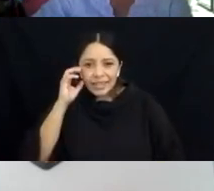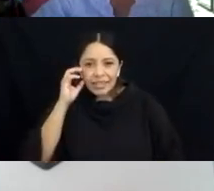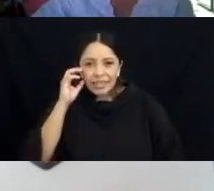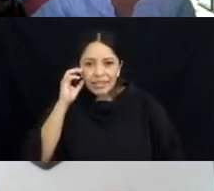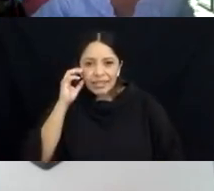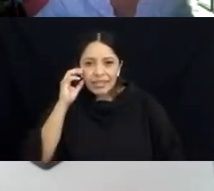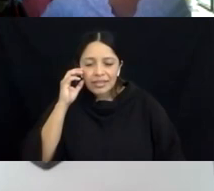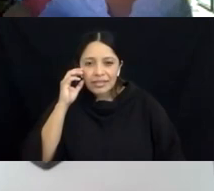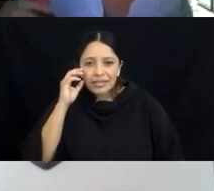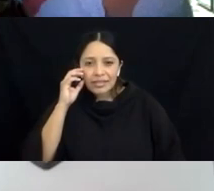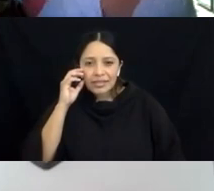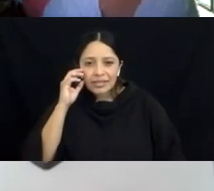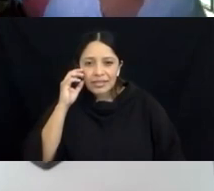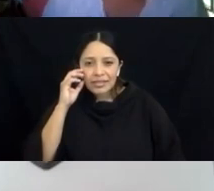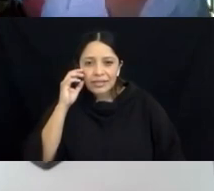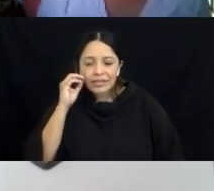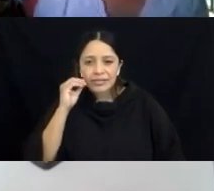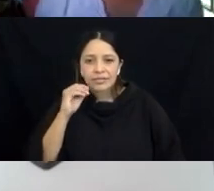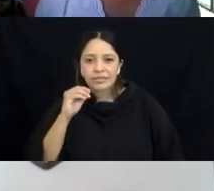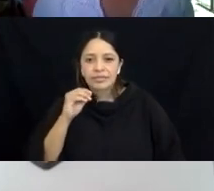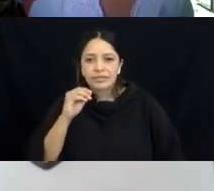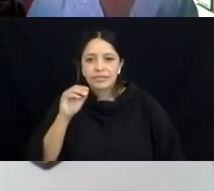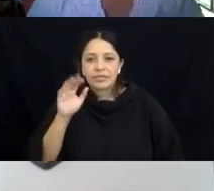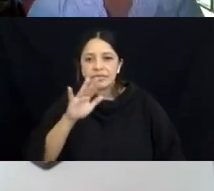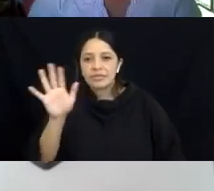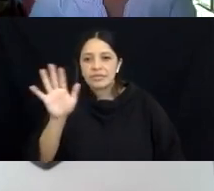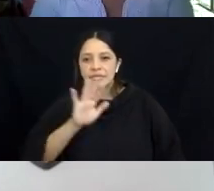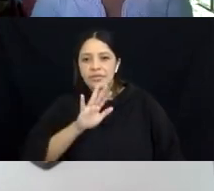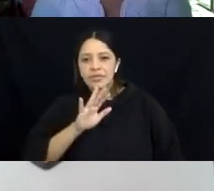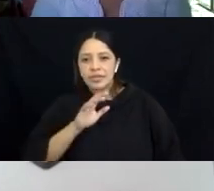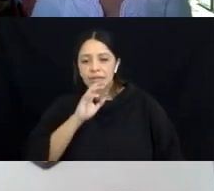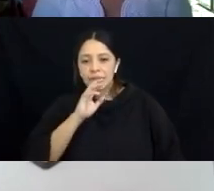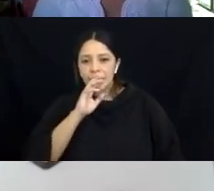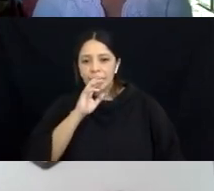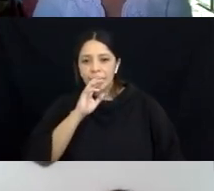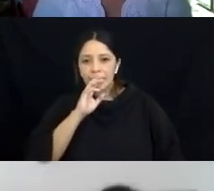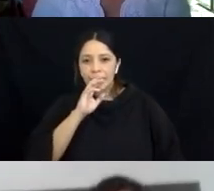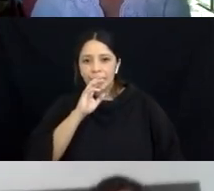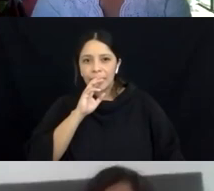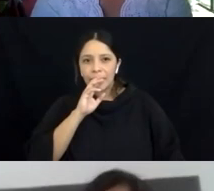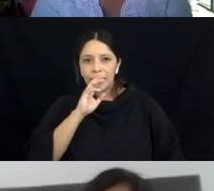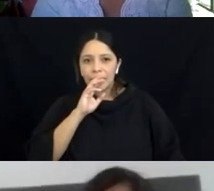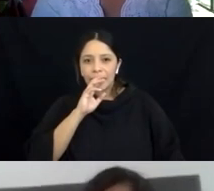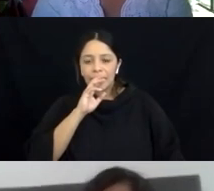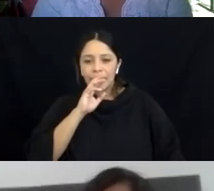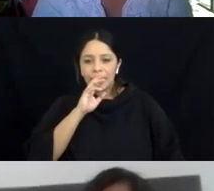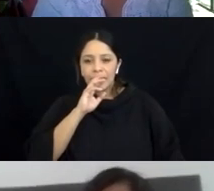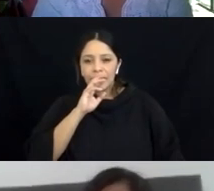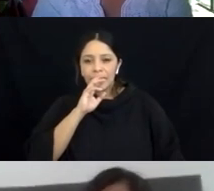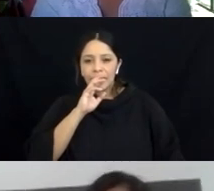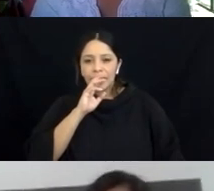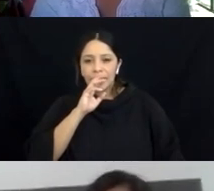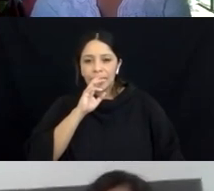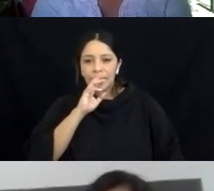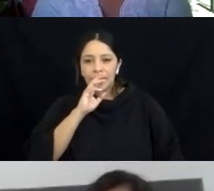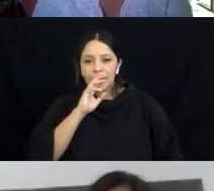Thank you. You know, I can add to that with my own personal experiences, but you know, I haven't